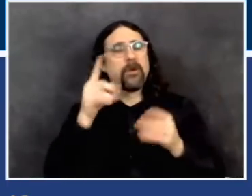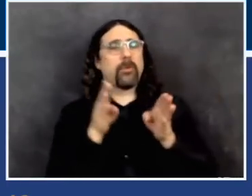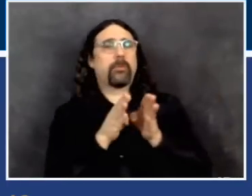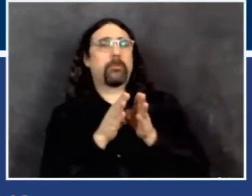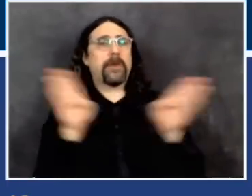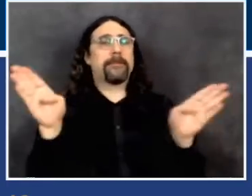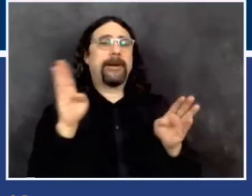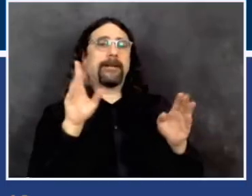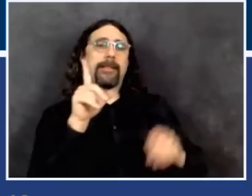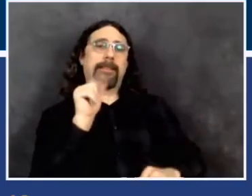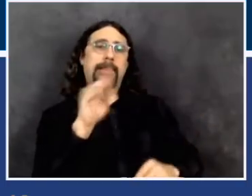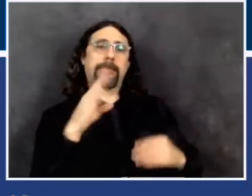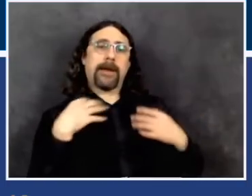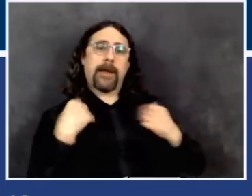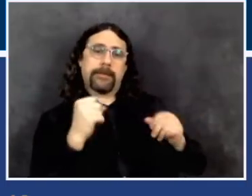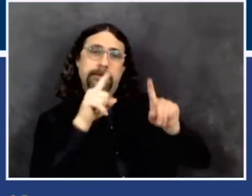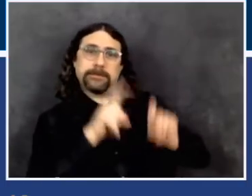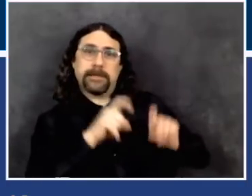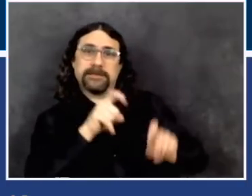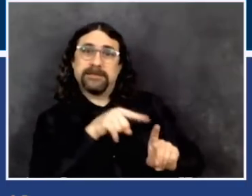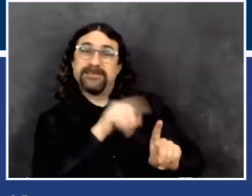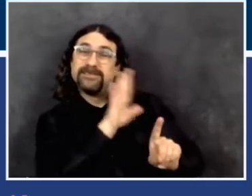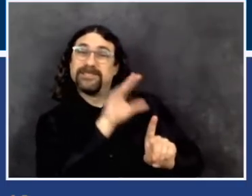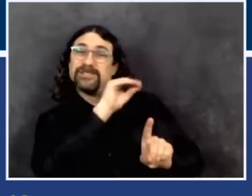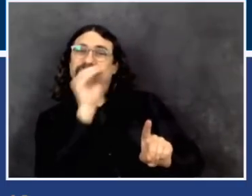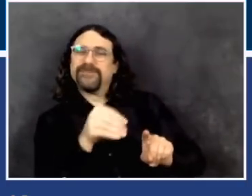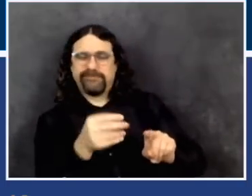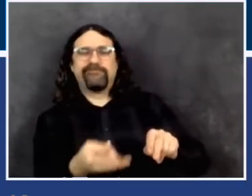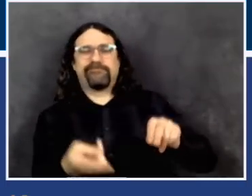something that you're doing is having an effect.